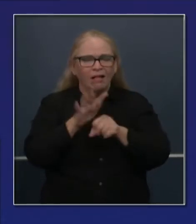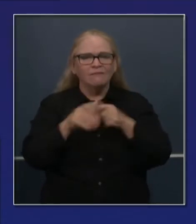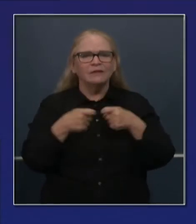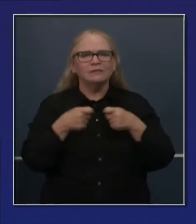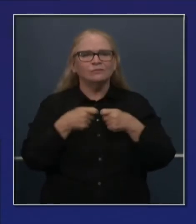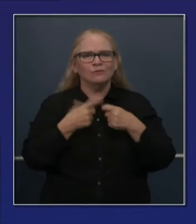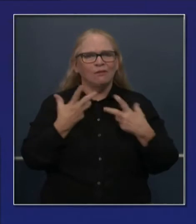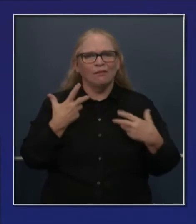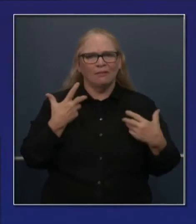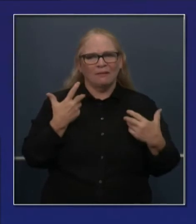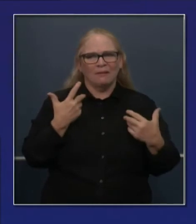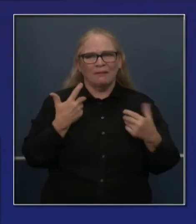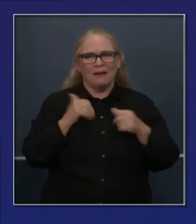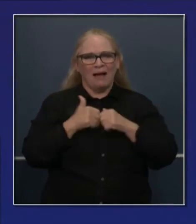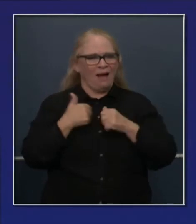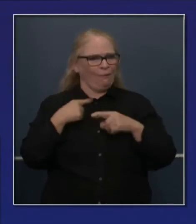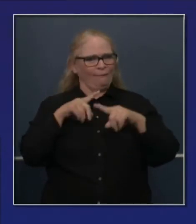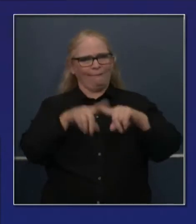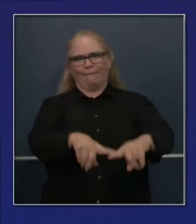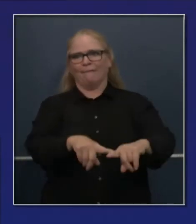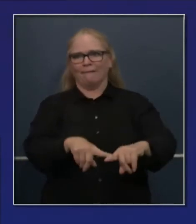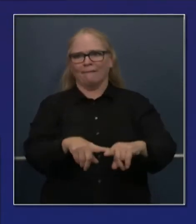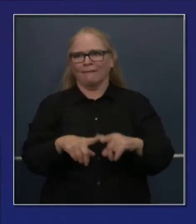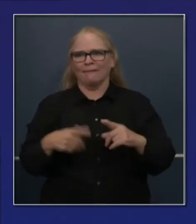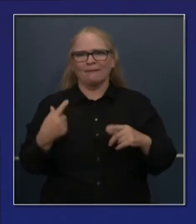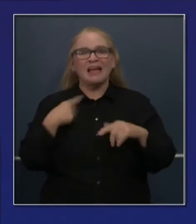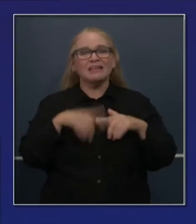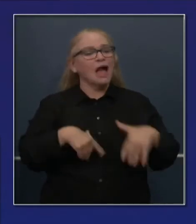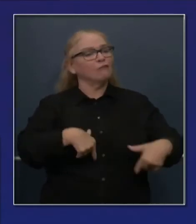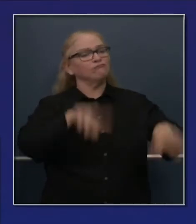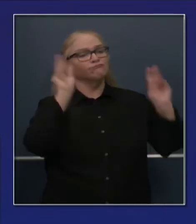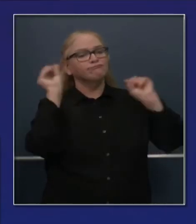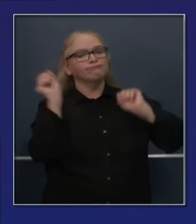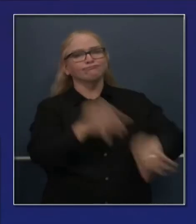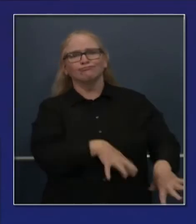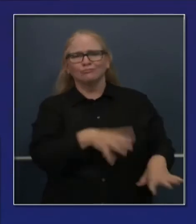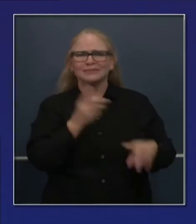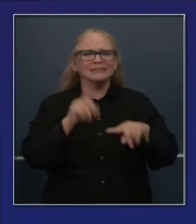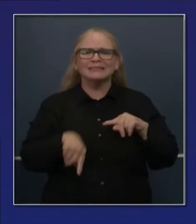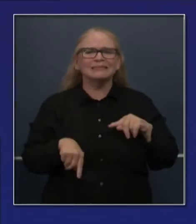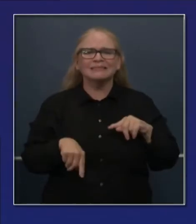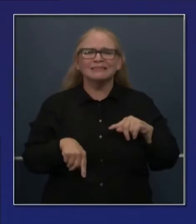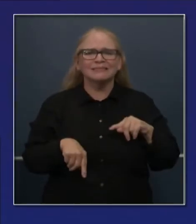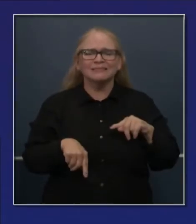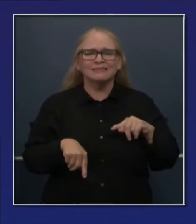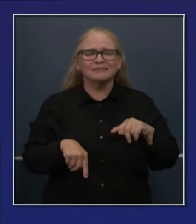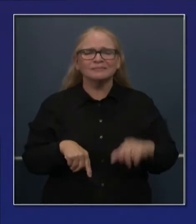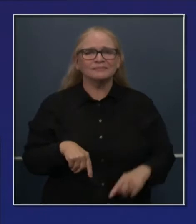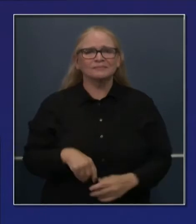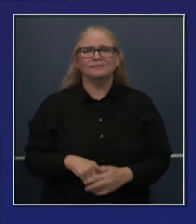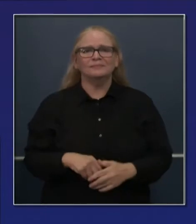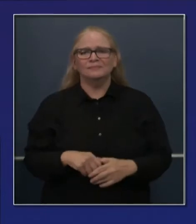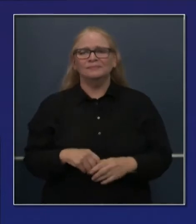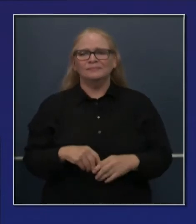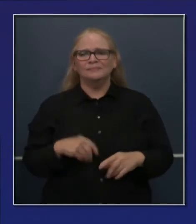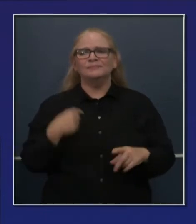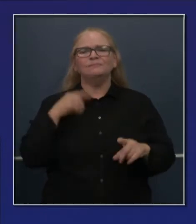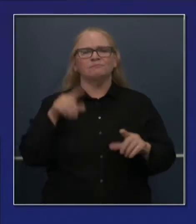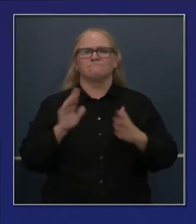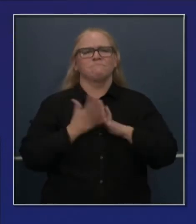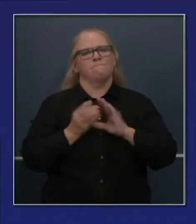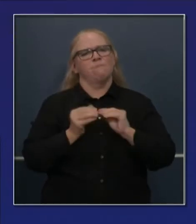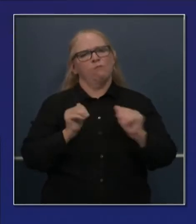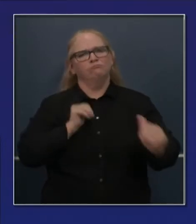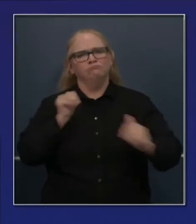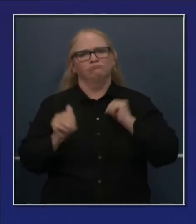We cannot sacrifice reliability as we move forward in this transition. And we're going to be much more aggressive in